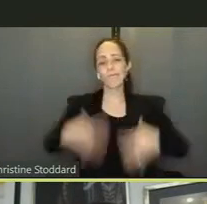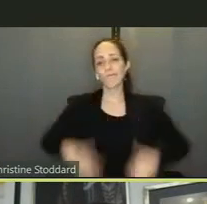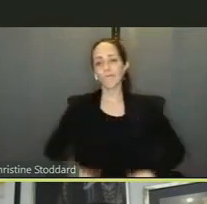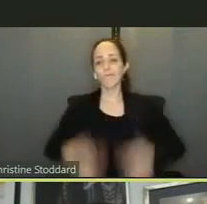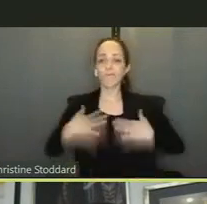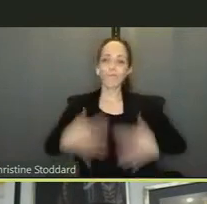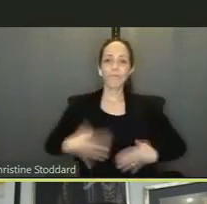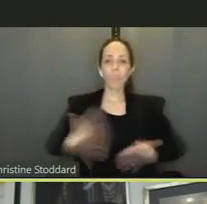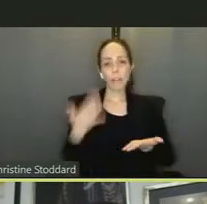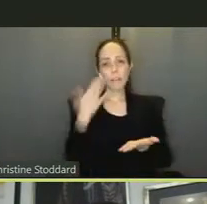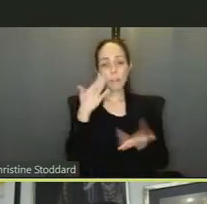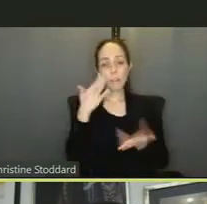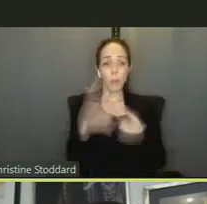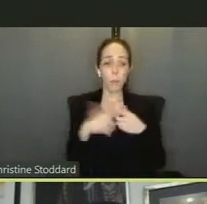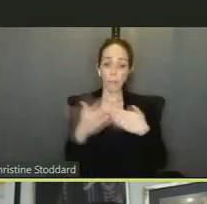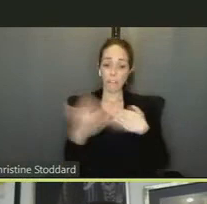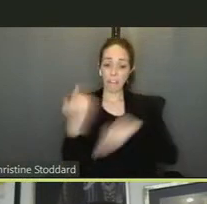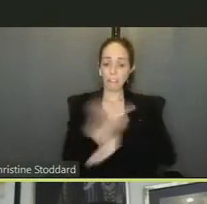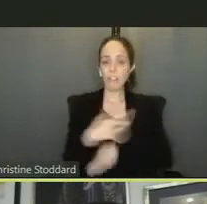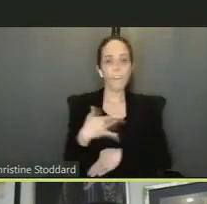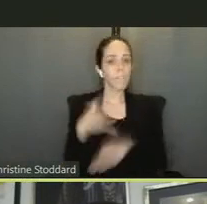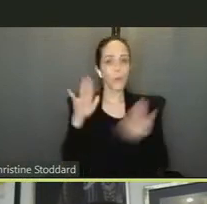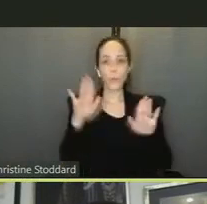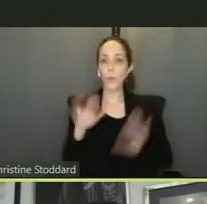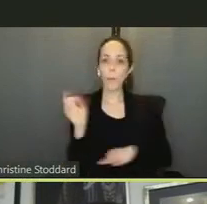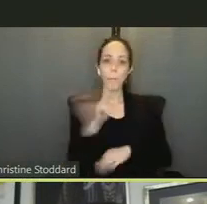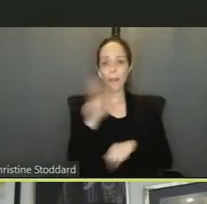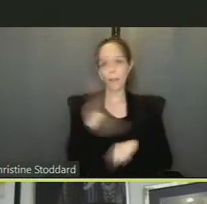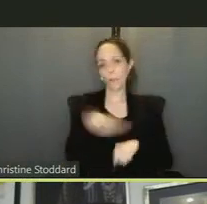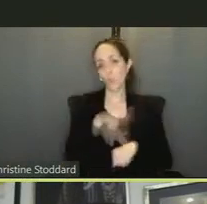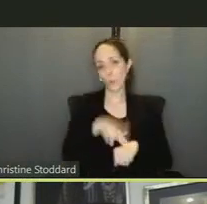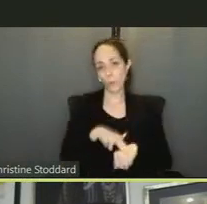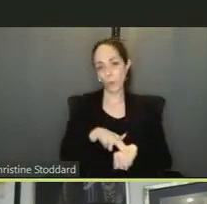back to normal. Next slide, please.